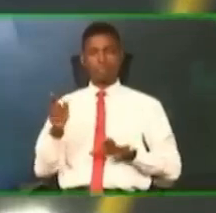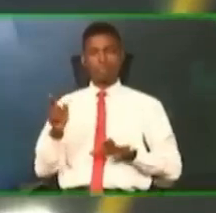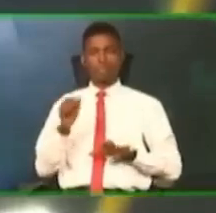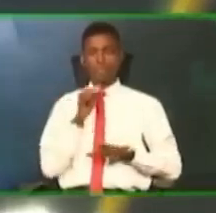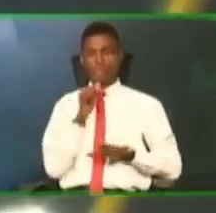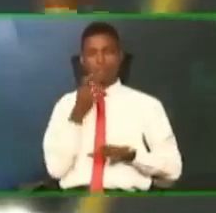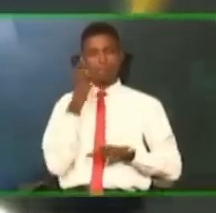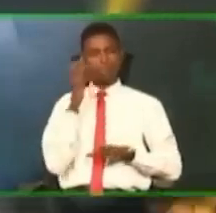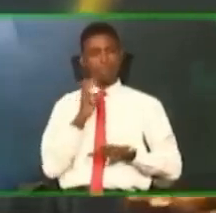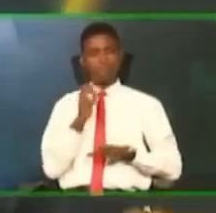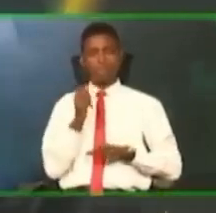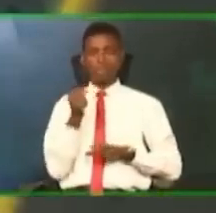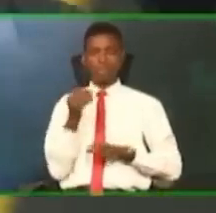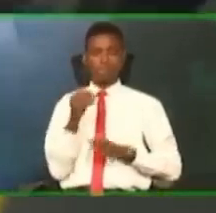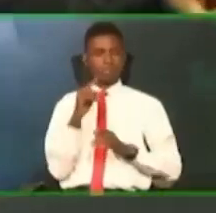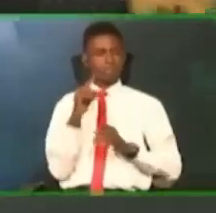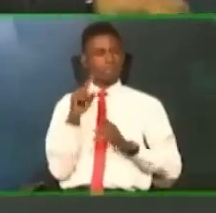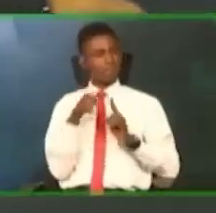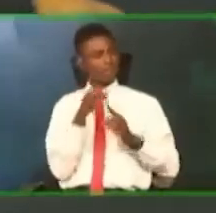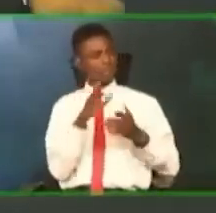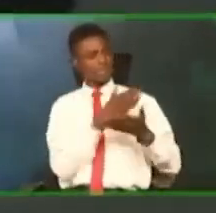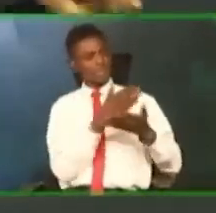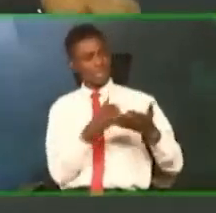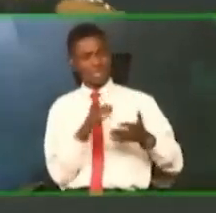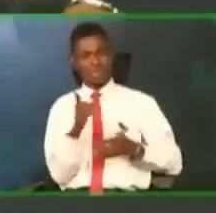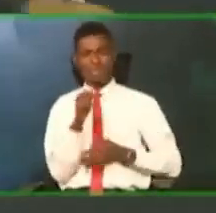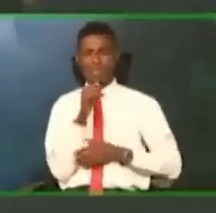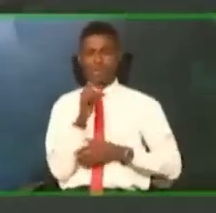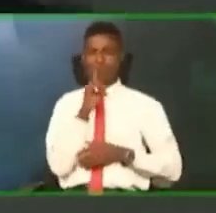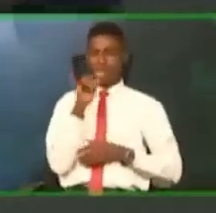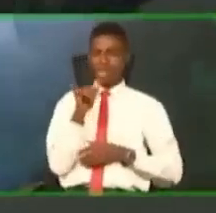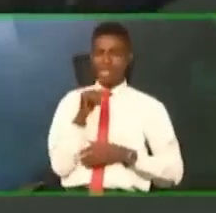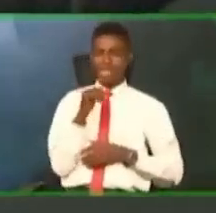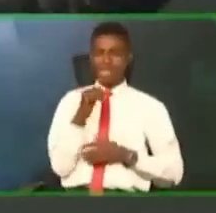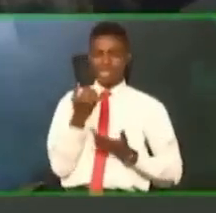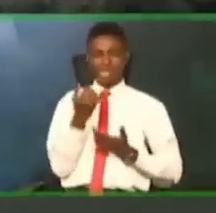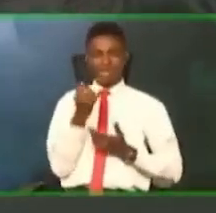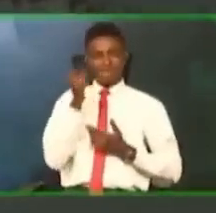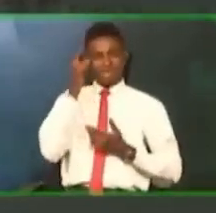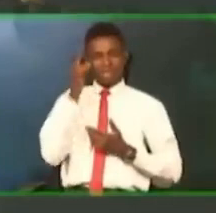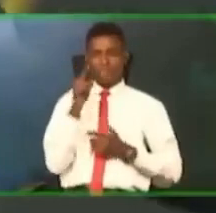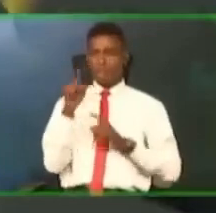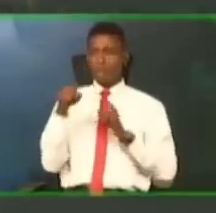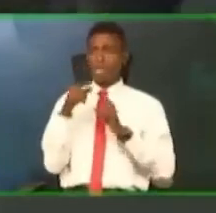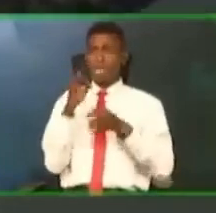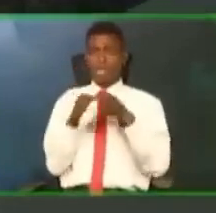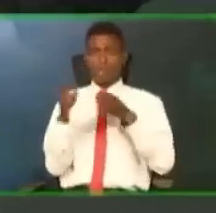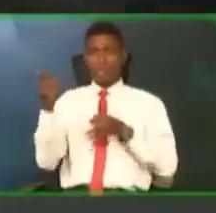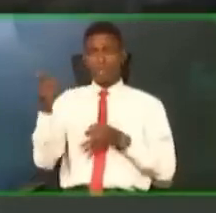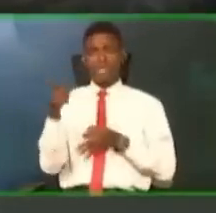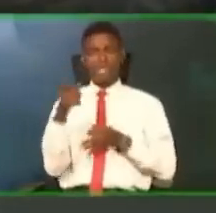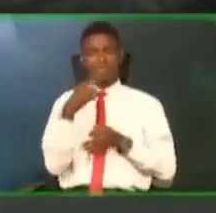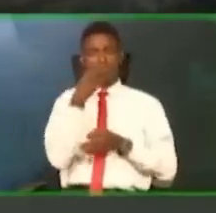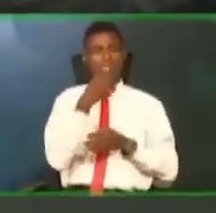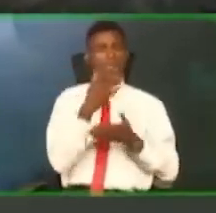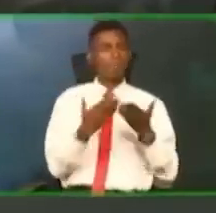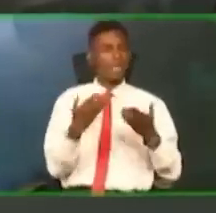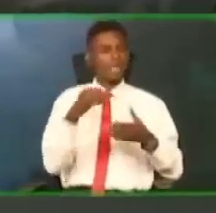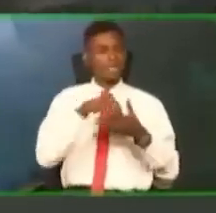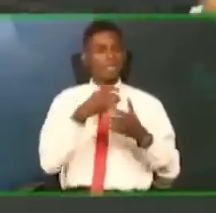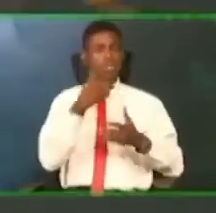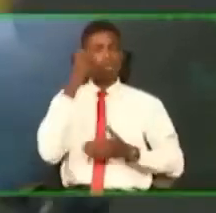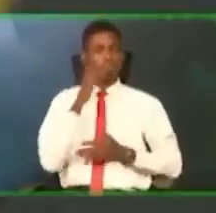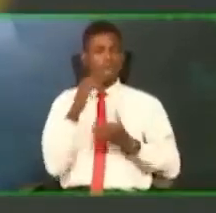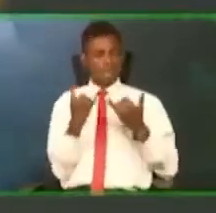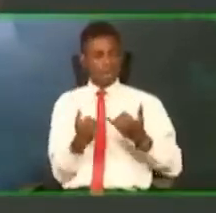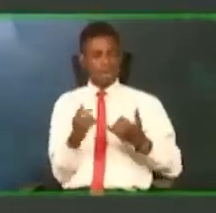So there are languages. If I speak something in Yoruba now, I expect most or all Yoruba people to be able to respond. Is that true?